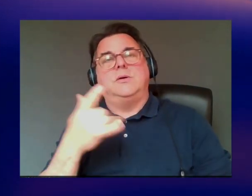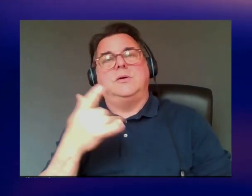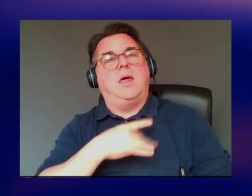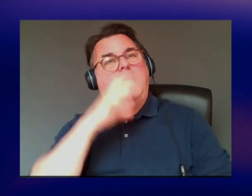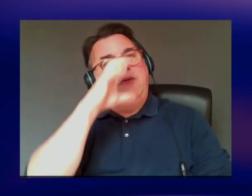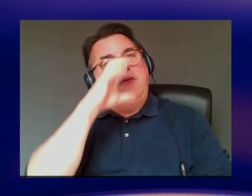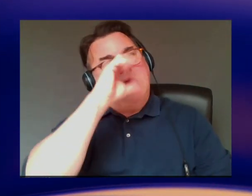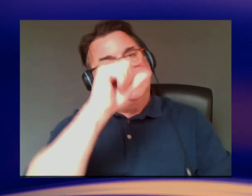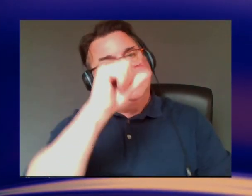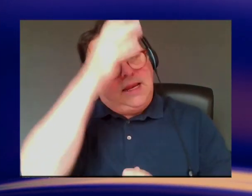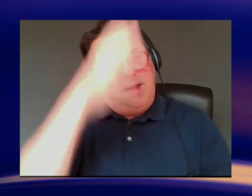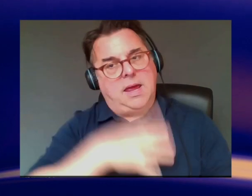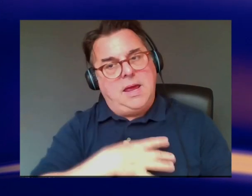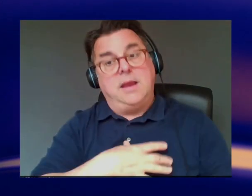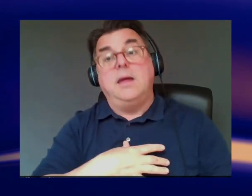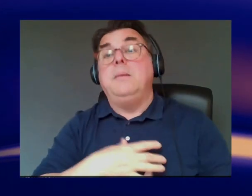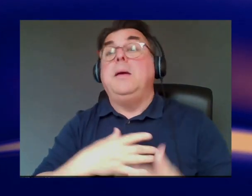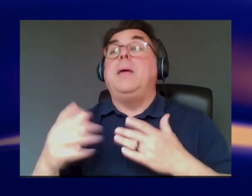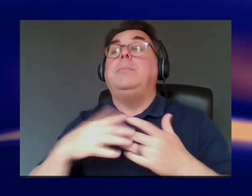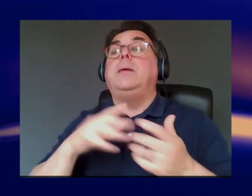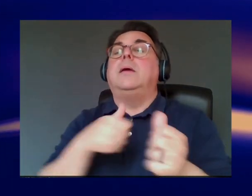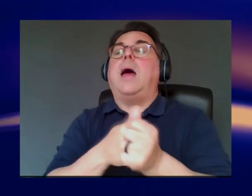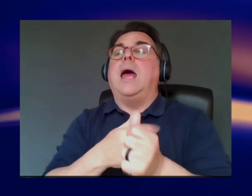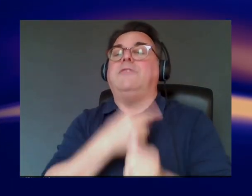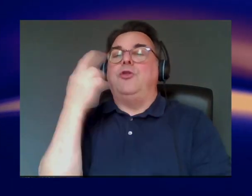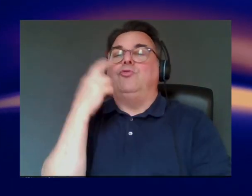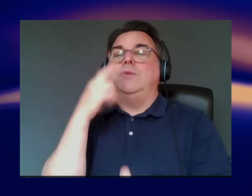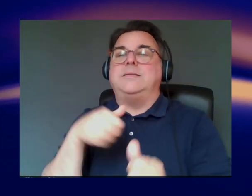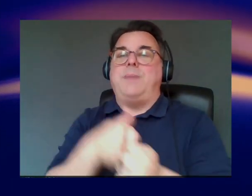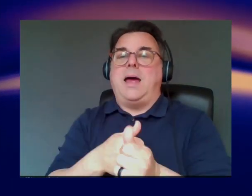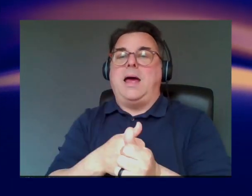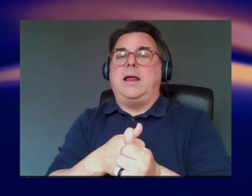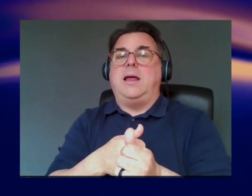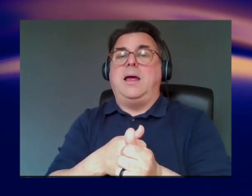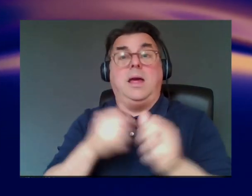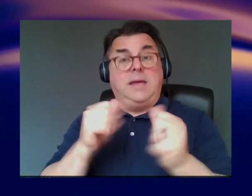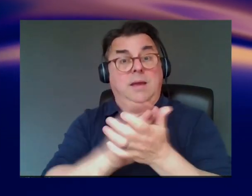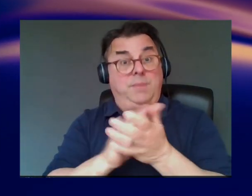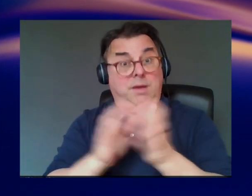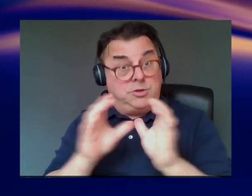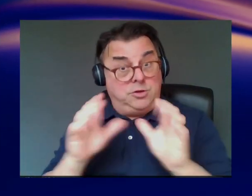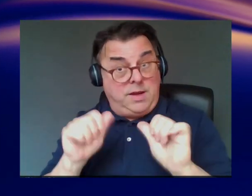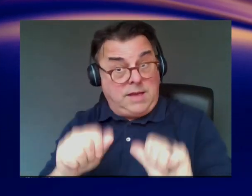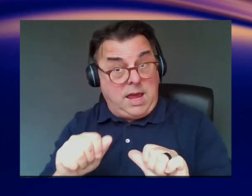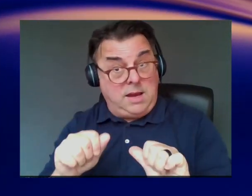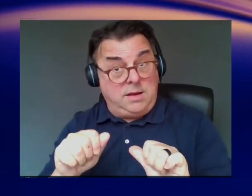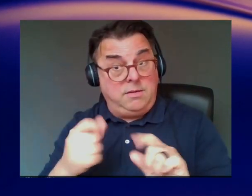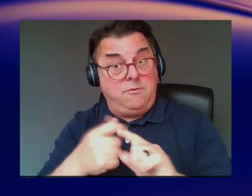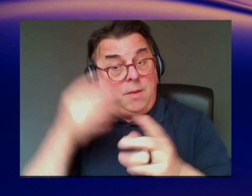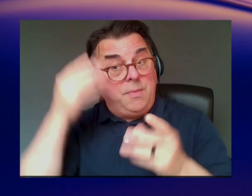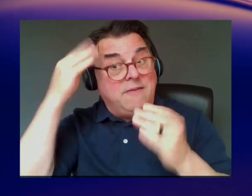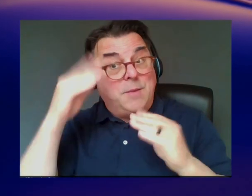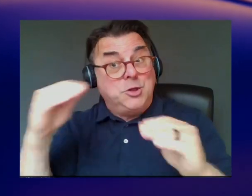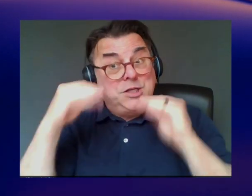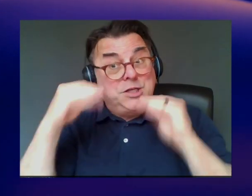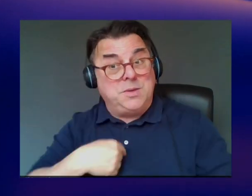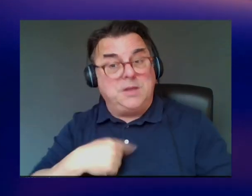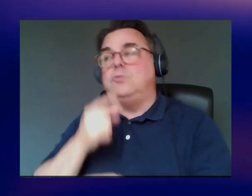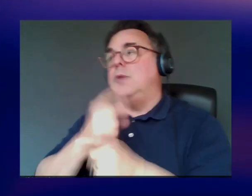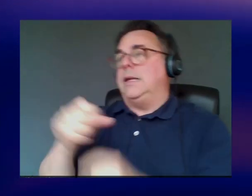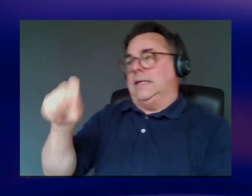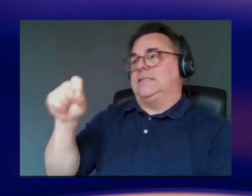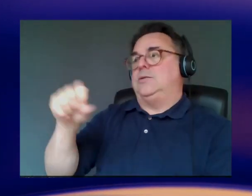Okay. And let me pause this because we're looking at my office at my house right now. So You're let's get playing rid of Twitch to Twitch right